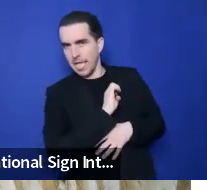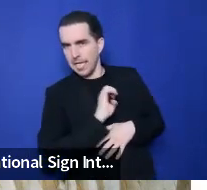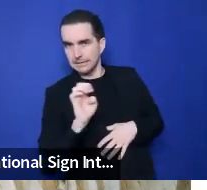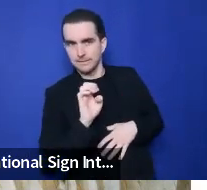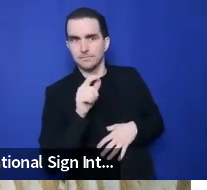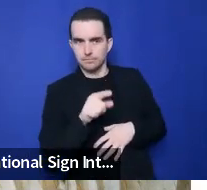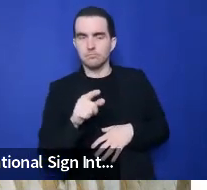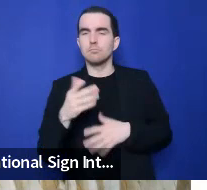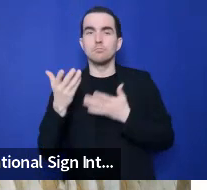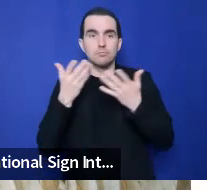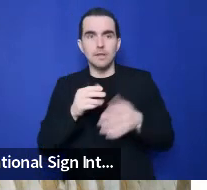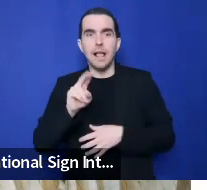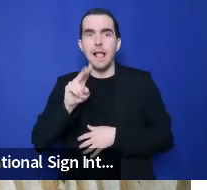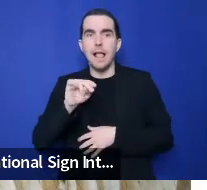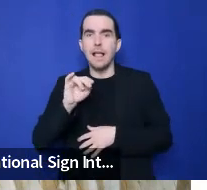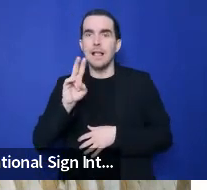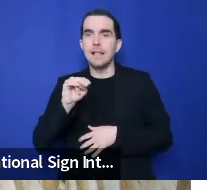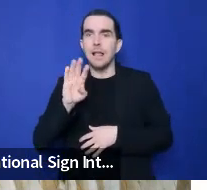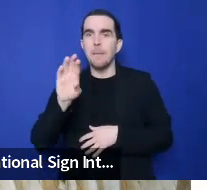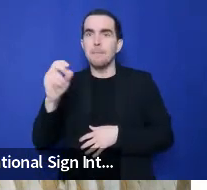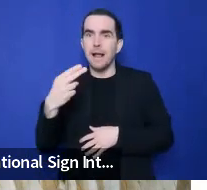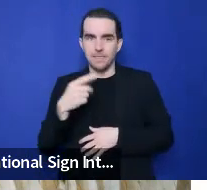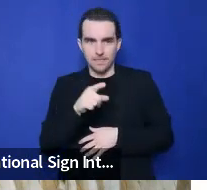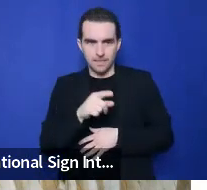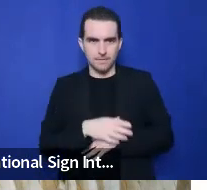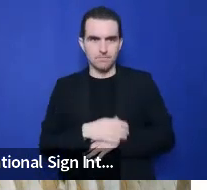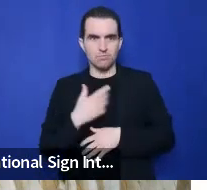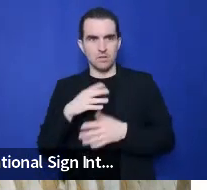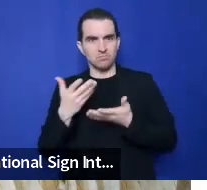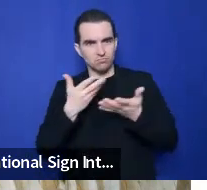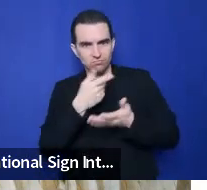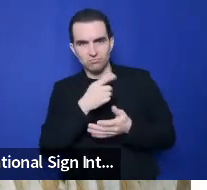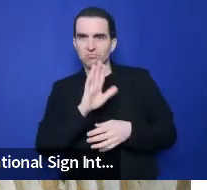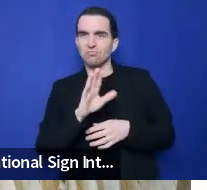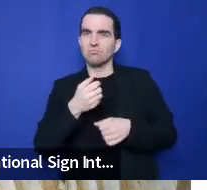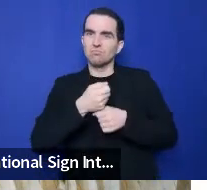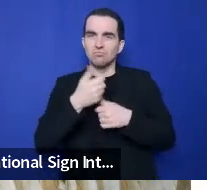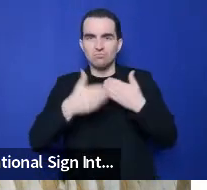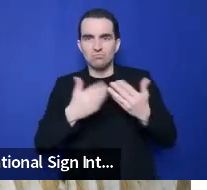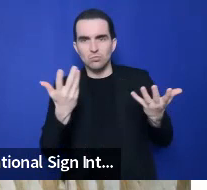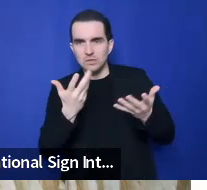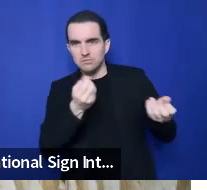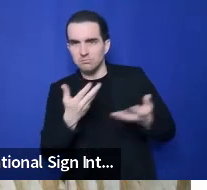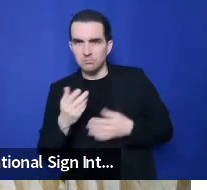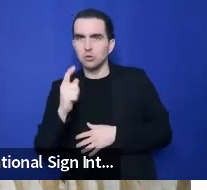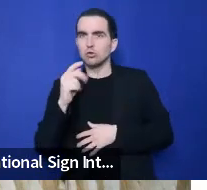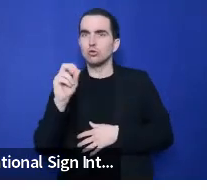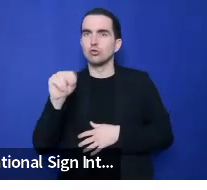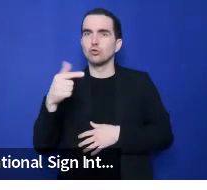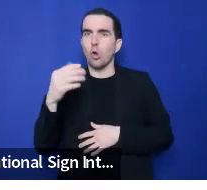all of you Tonga's journey in developing inclusive social protection for older persons. Next slide, please.